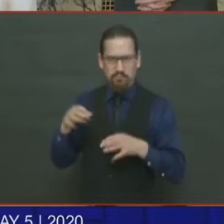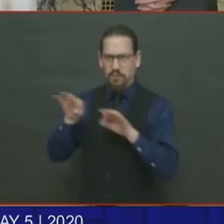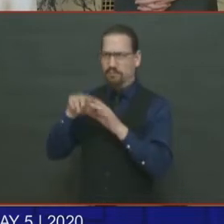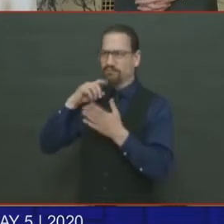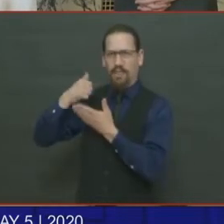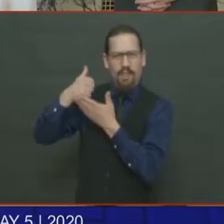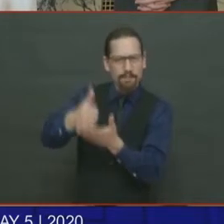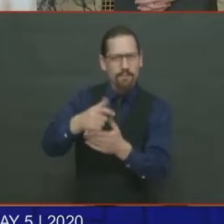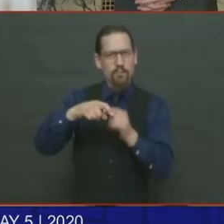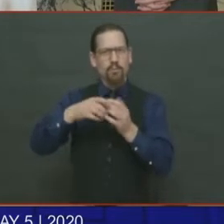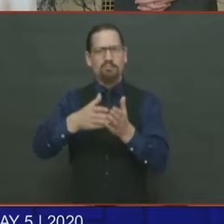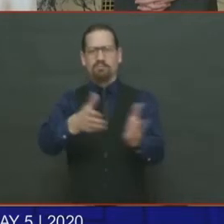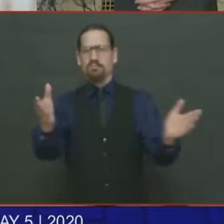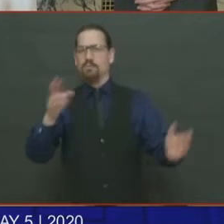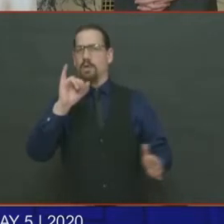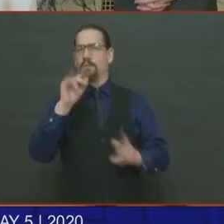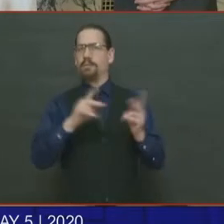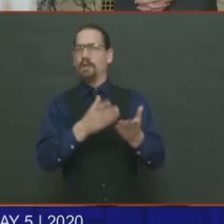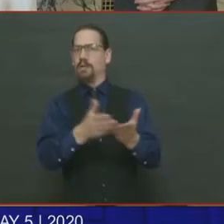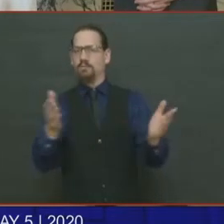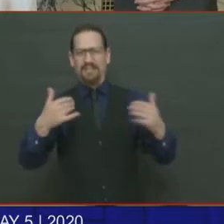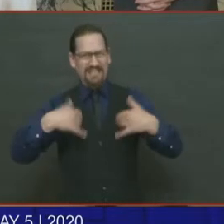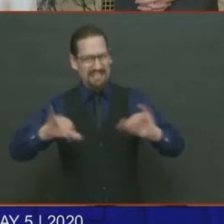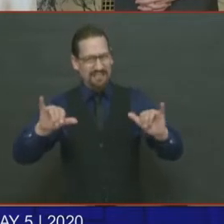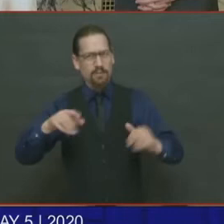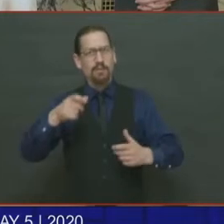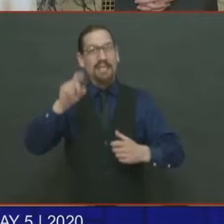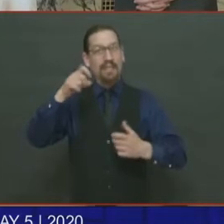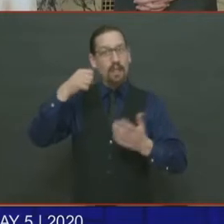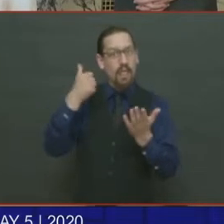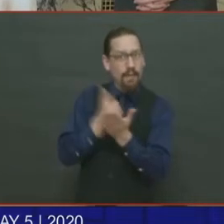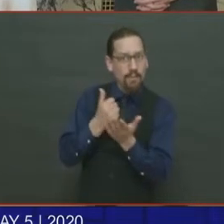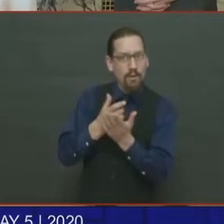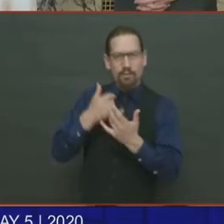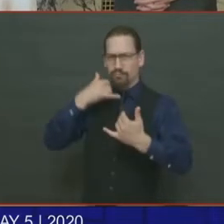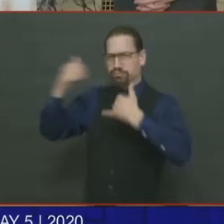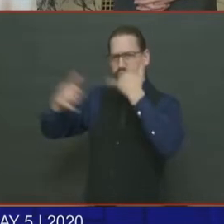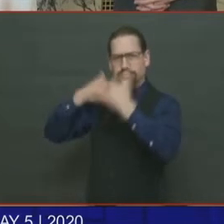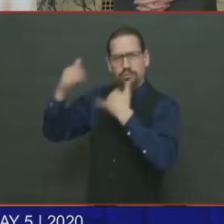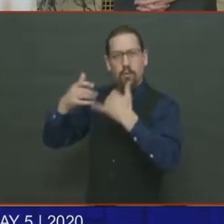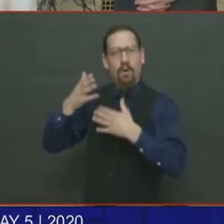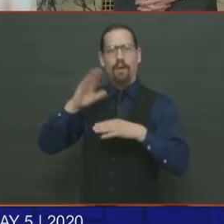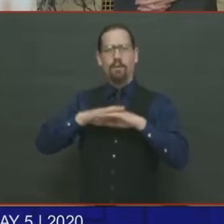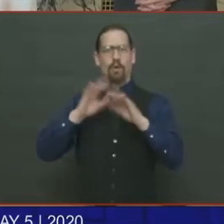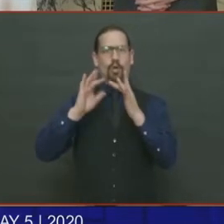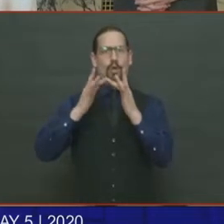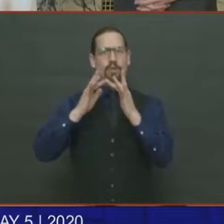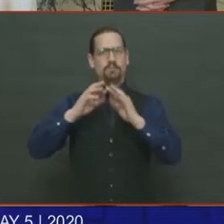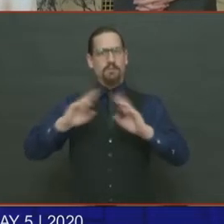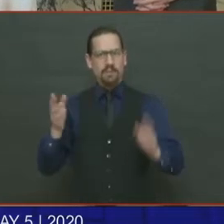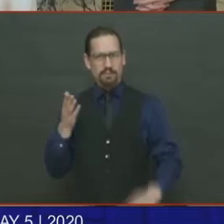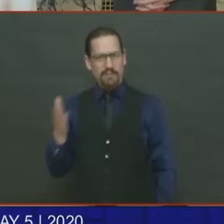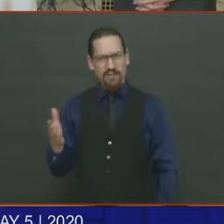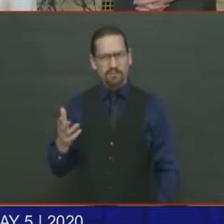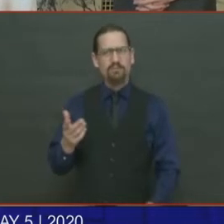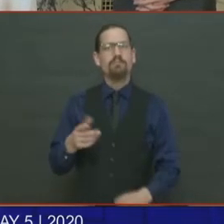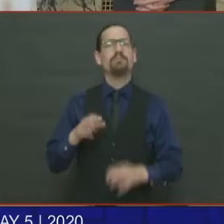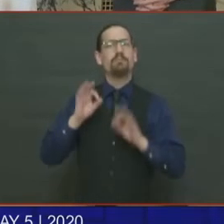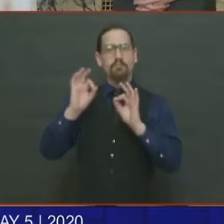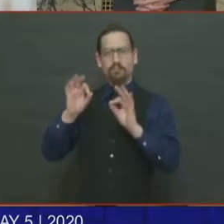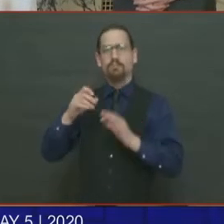call centers and online services. So DHS field offices are not going to reopen in phase